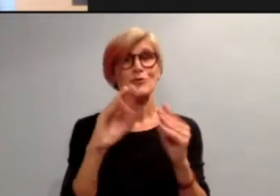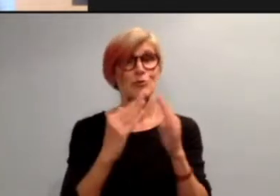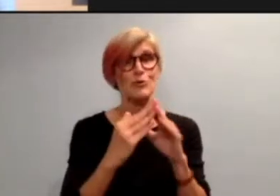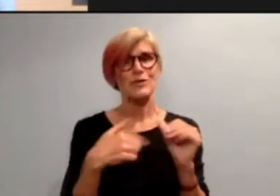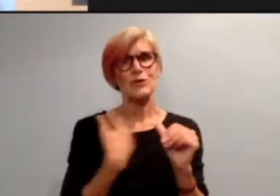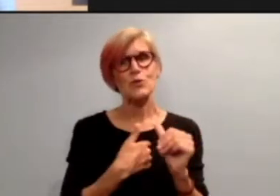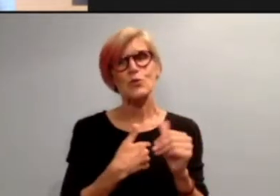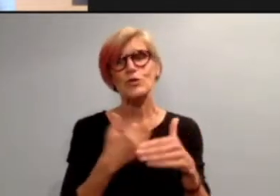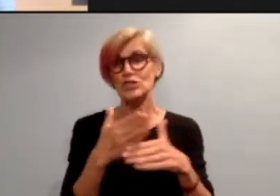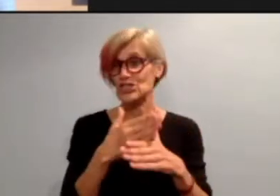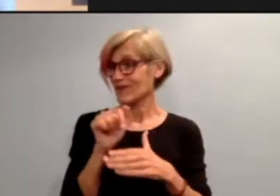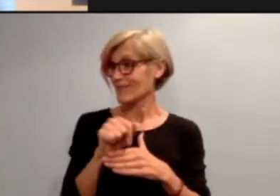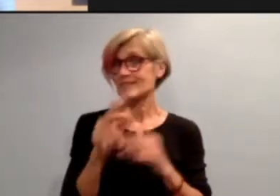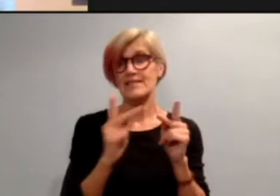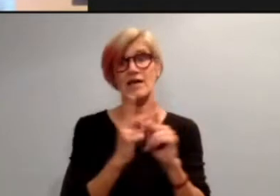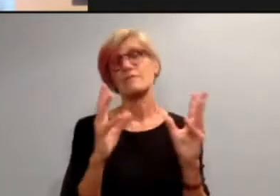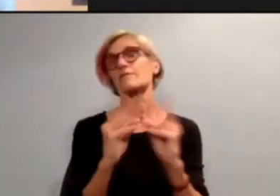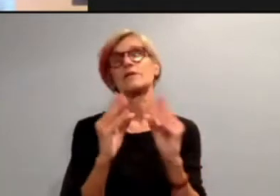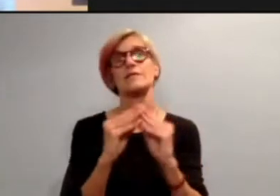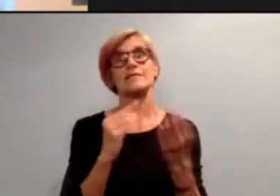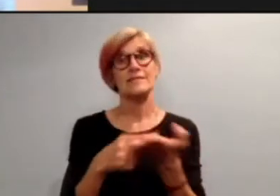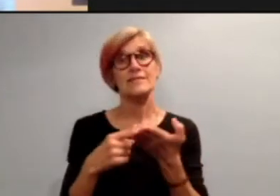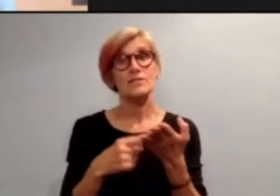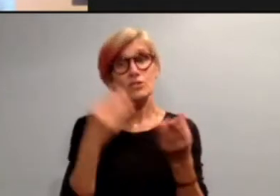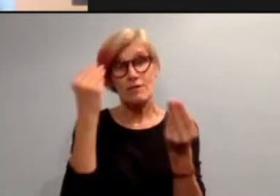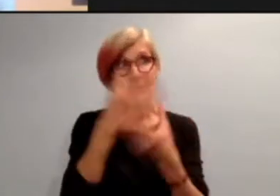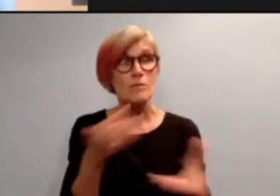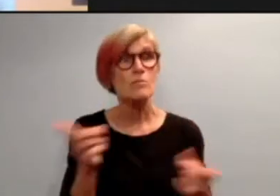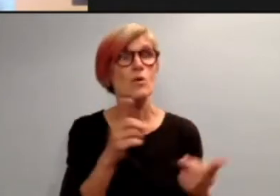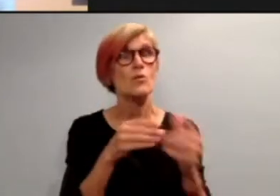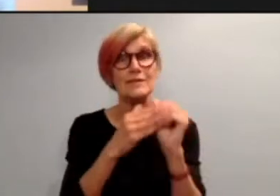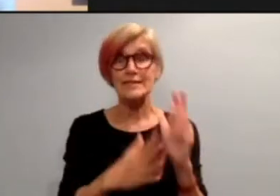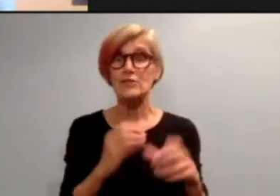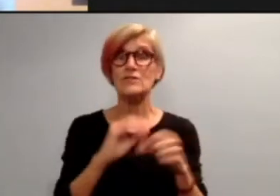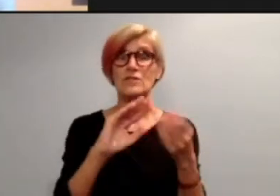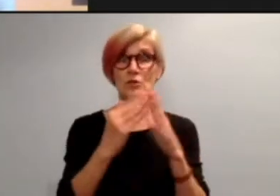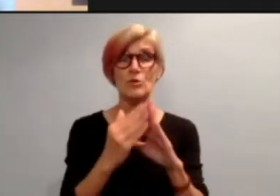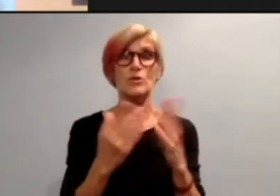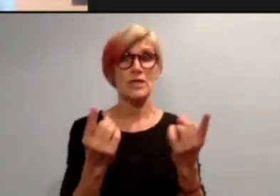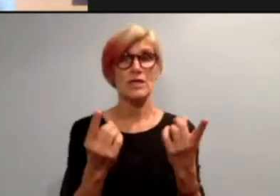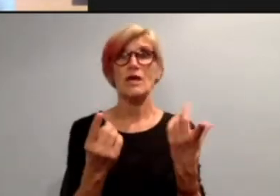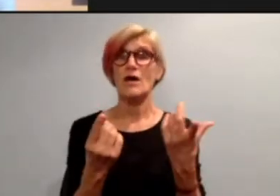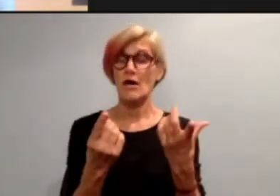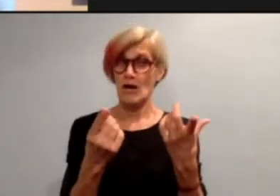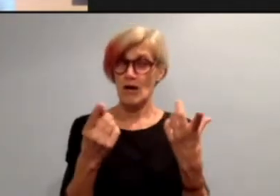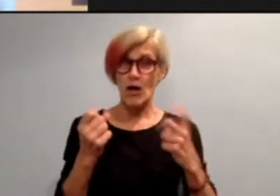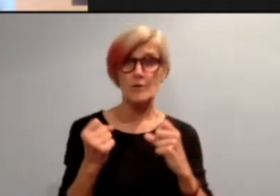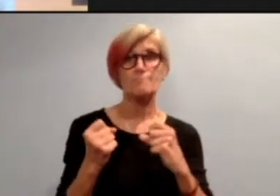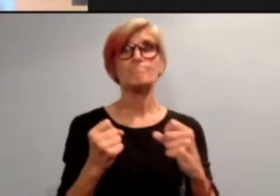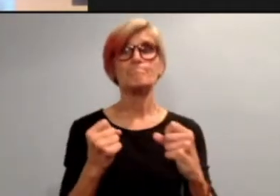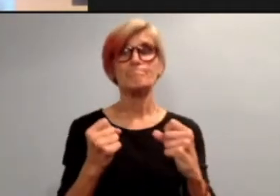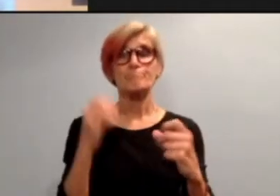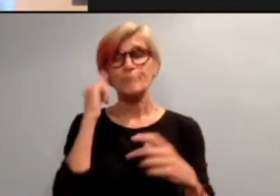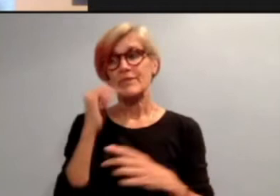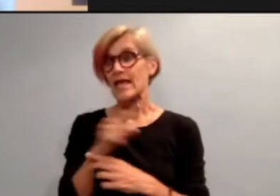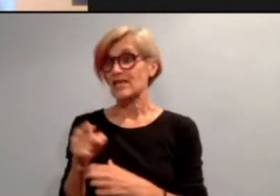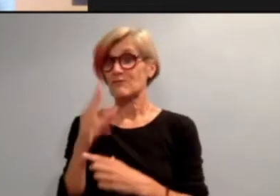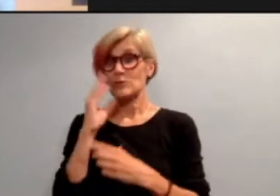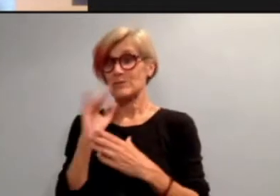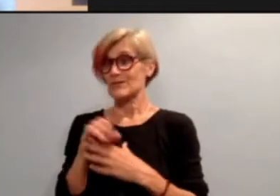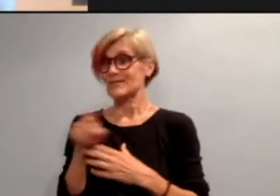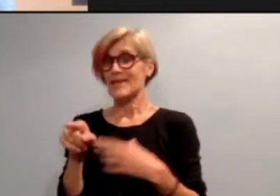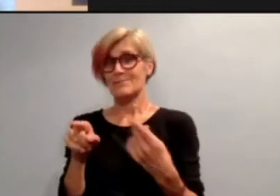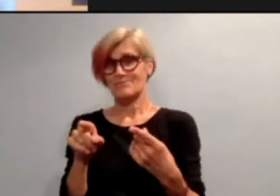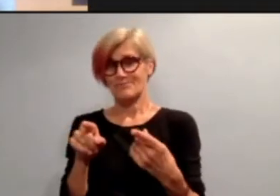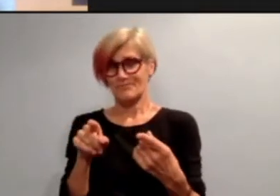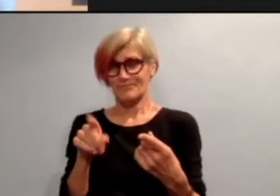of platforms with them. We're letting them know that the leaders in the communities are coming forward, and that if they've endured these as well too, they